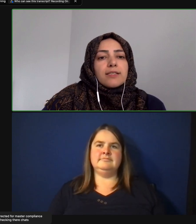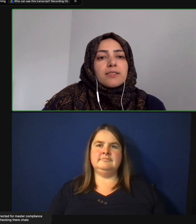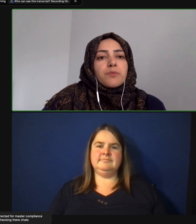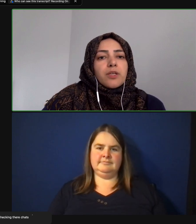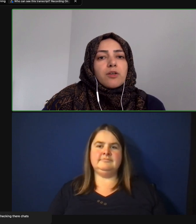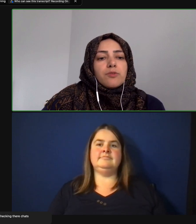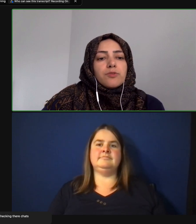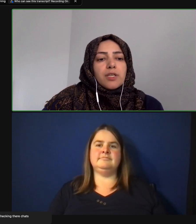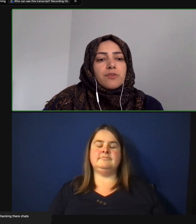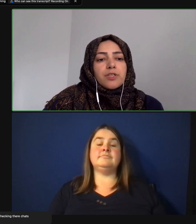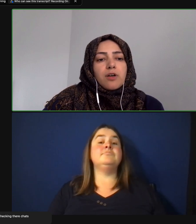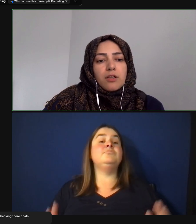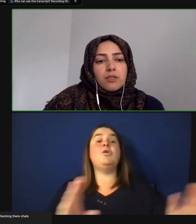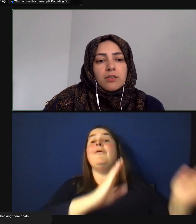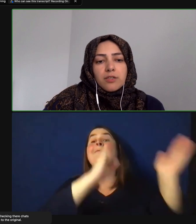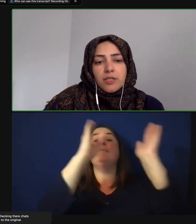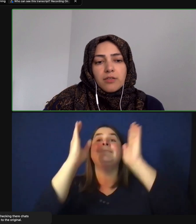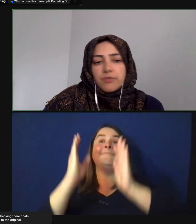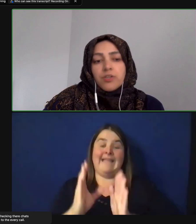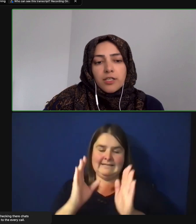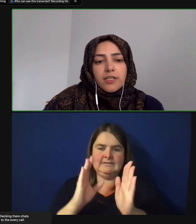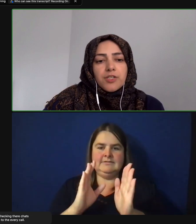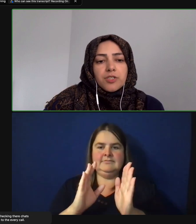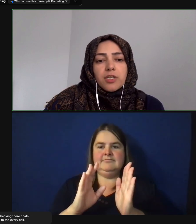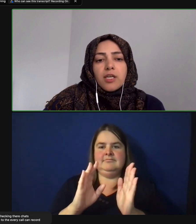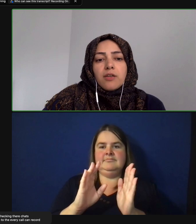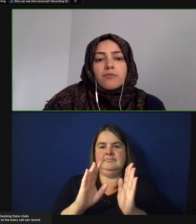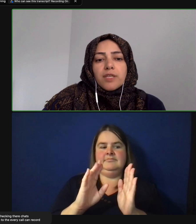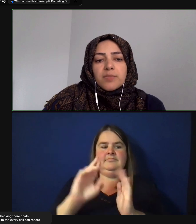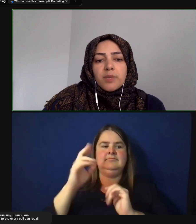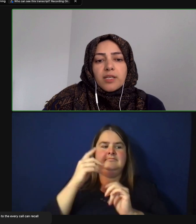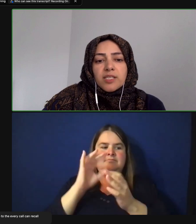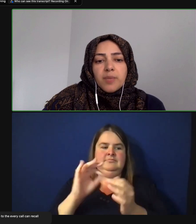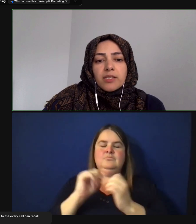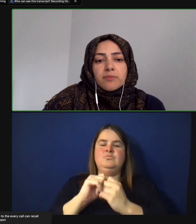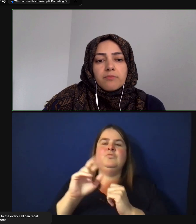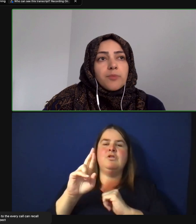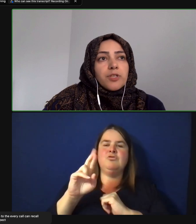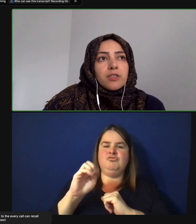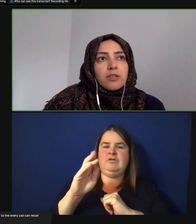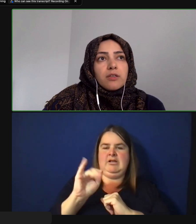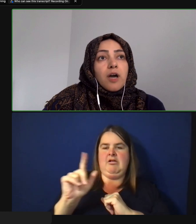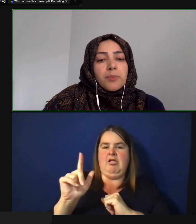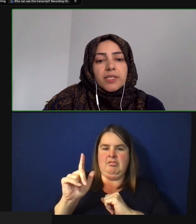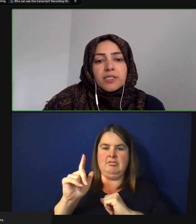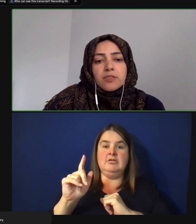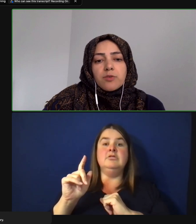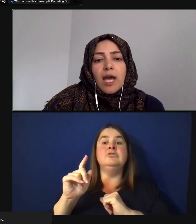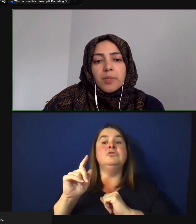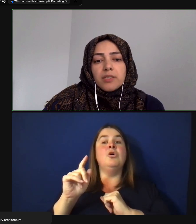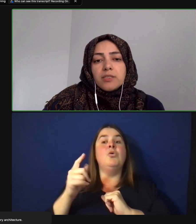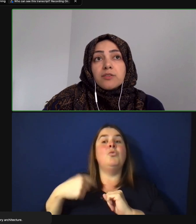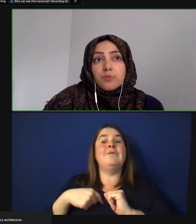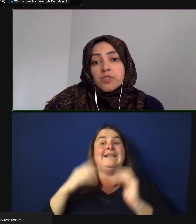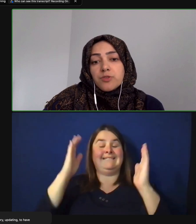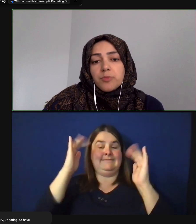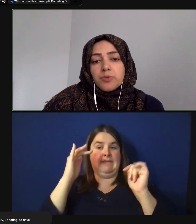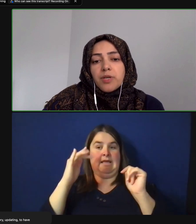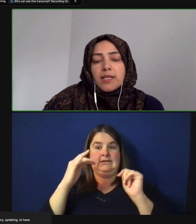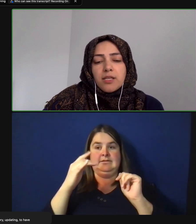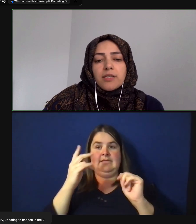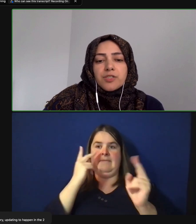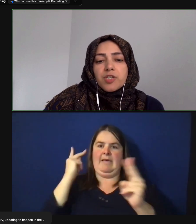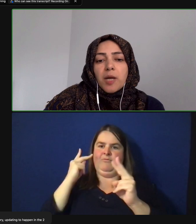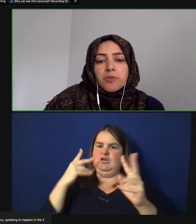Okay, next we go to the recall condition. We expect memory updating to happen in the twist